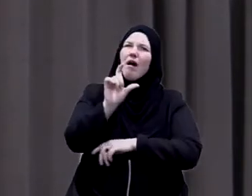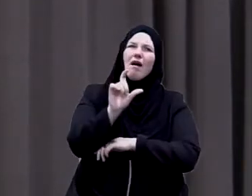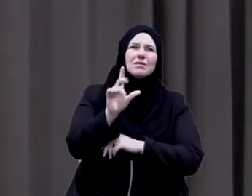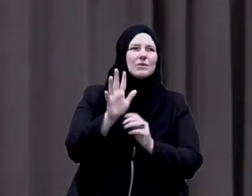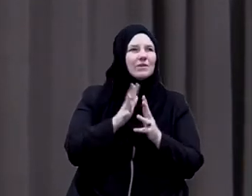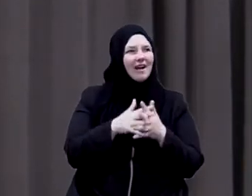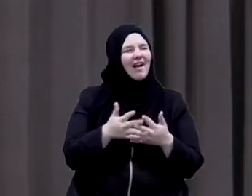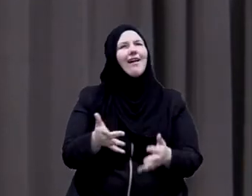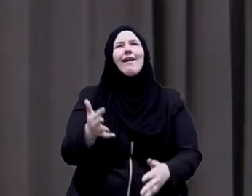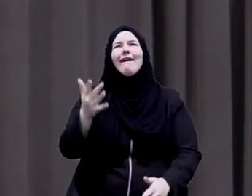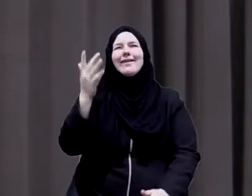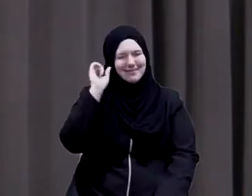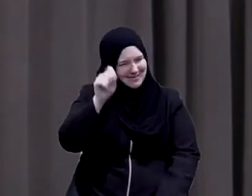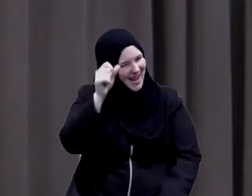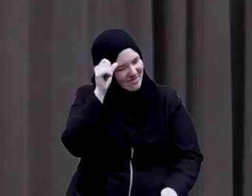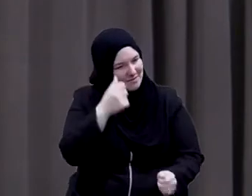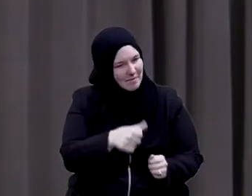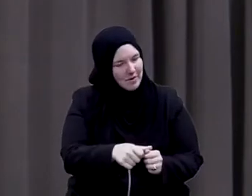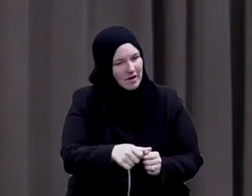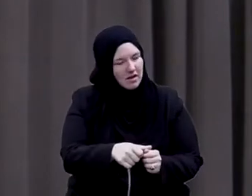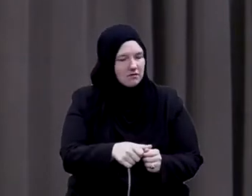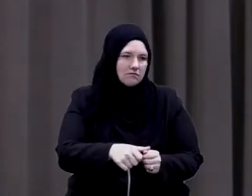Quran, something like this.